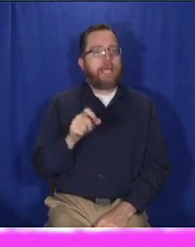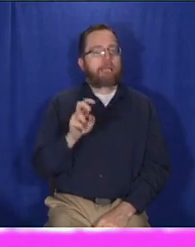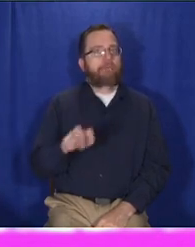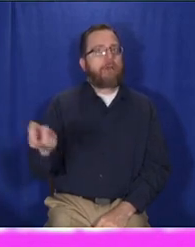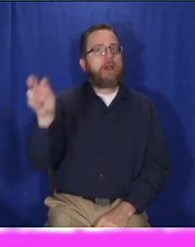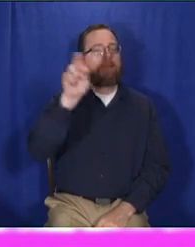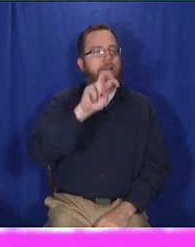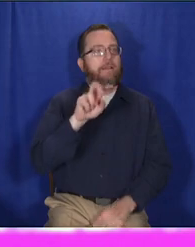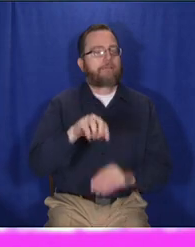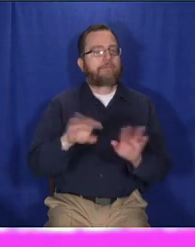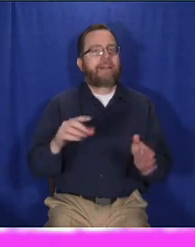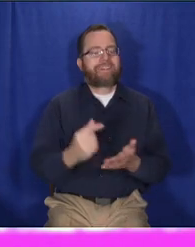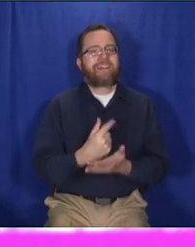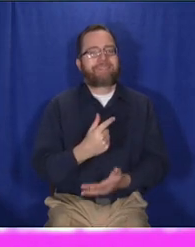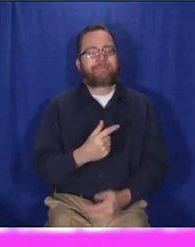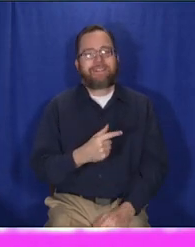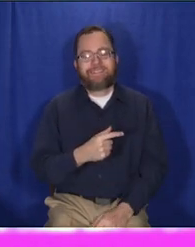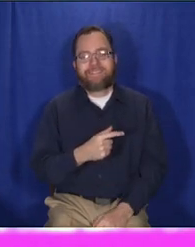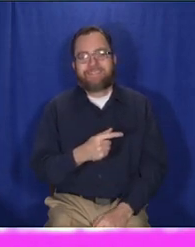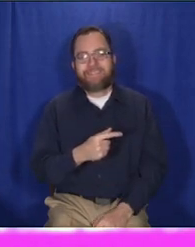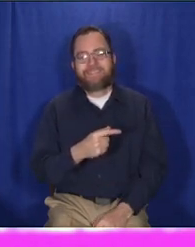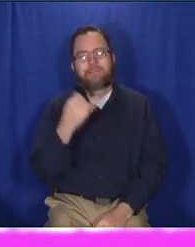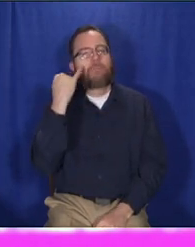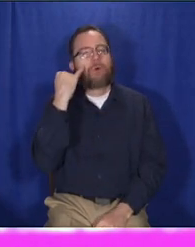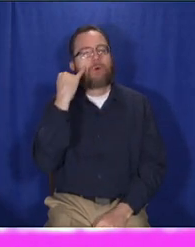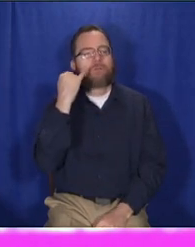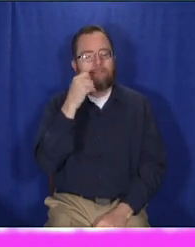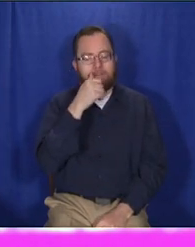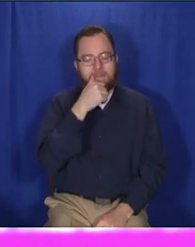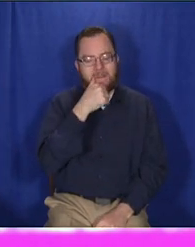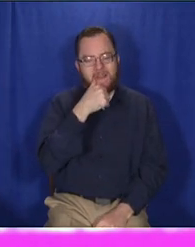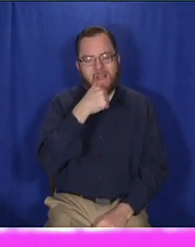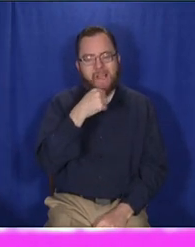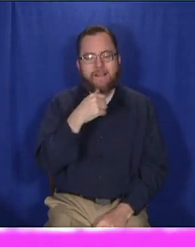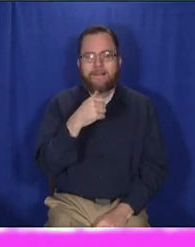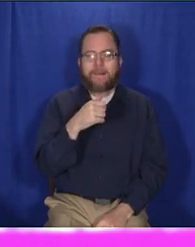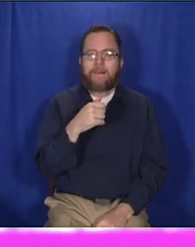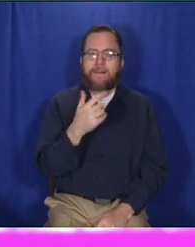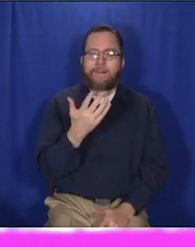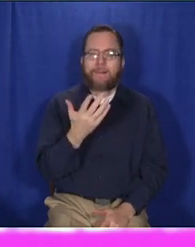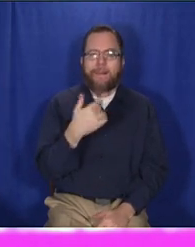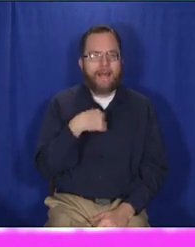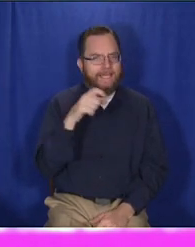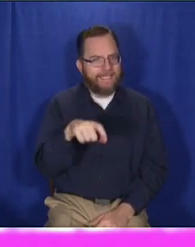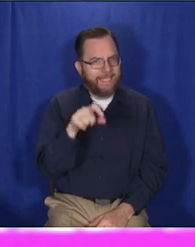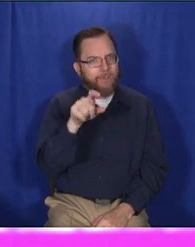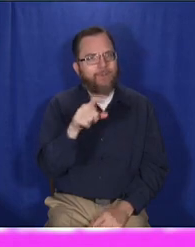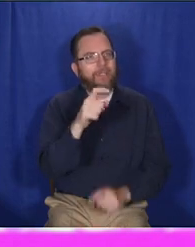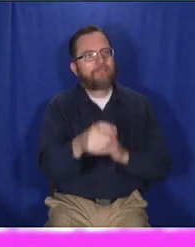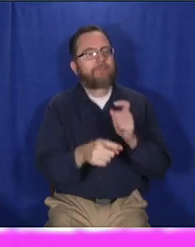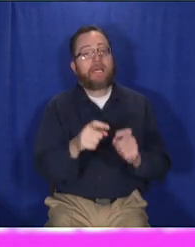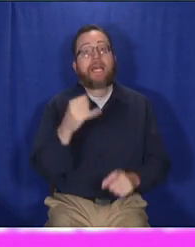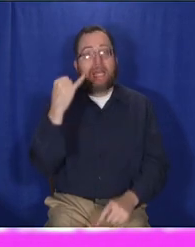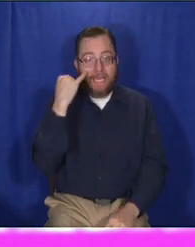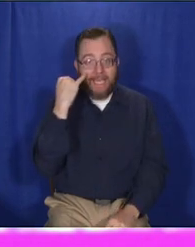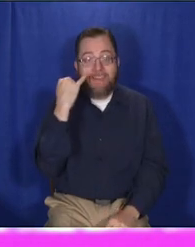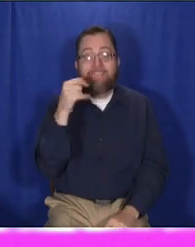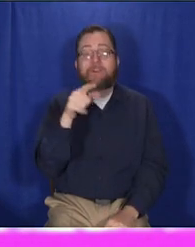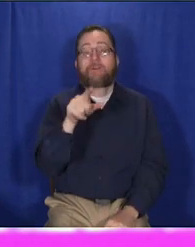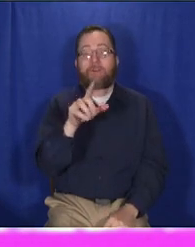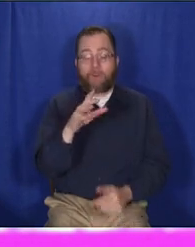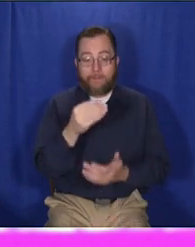I need private jet, right? In order for this anointing to make it around the world. So I need you to contribute. And if you do